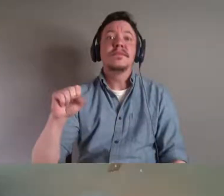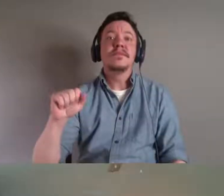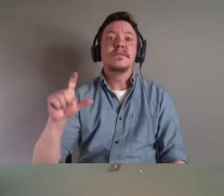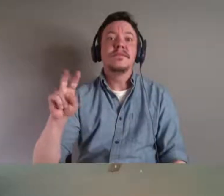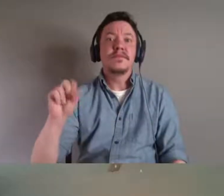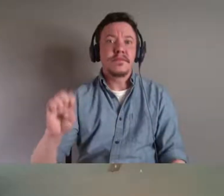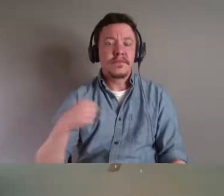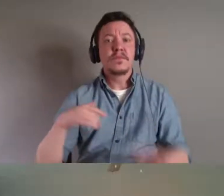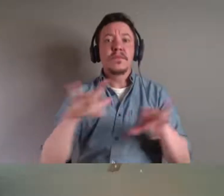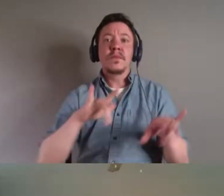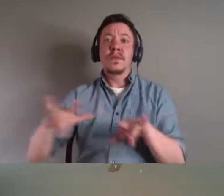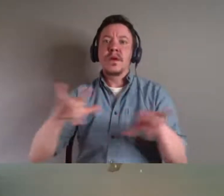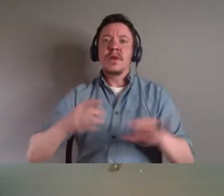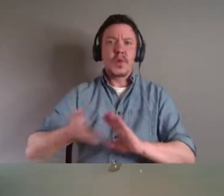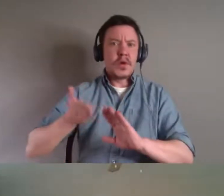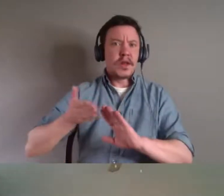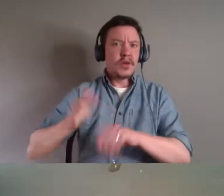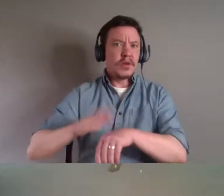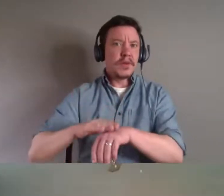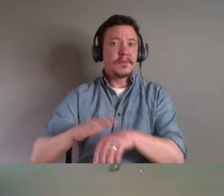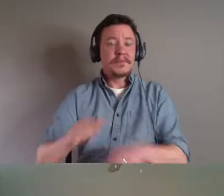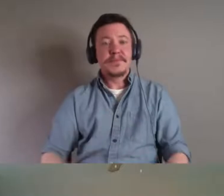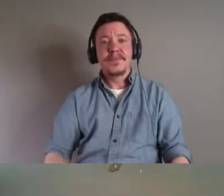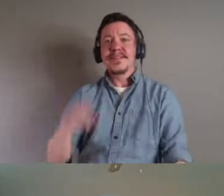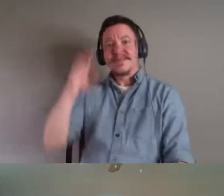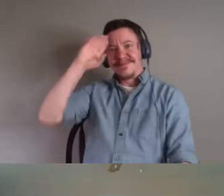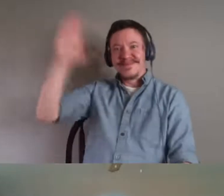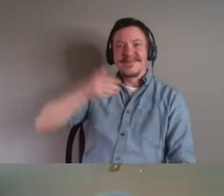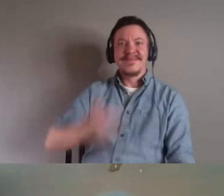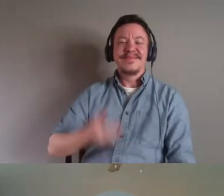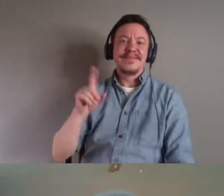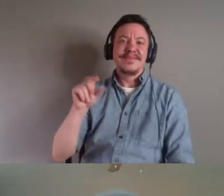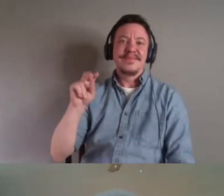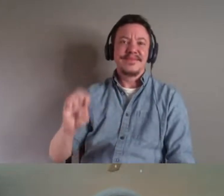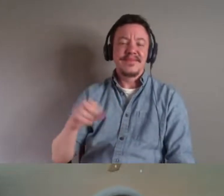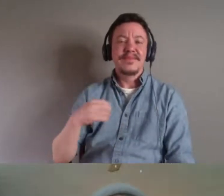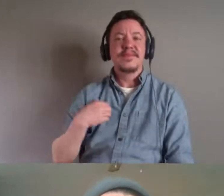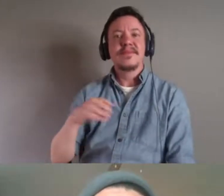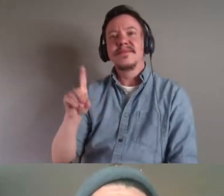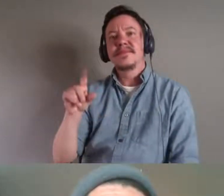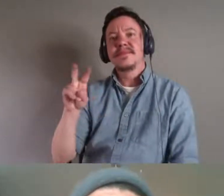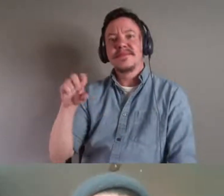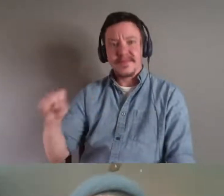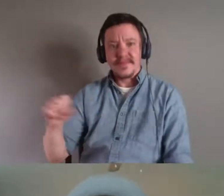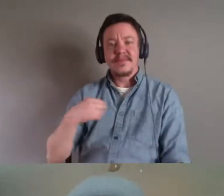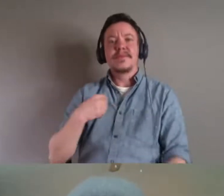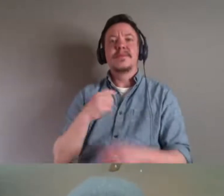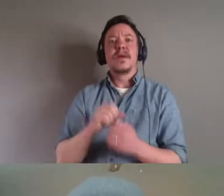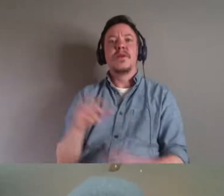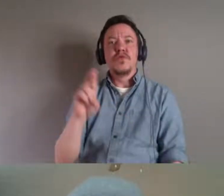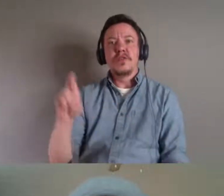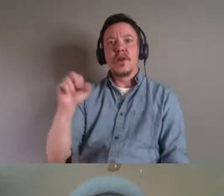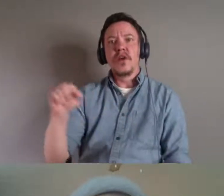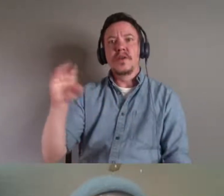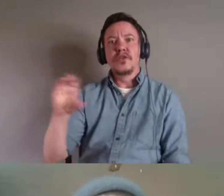first? Yes. Yeah. Hi, everyone. My name is Danielle Davis, and I'm with RAC. I work